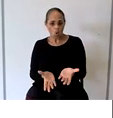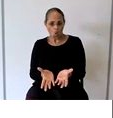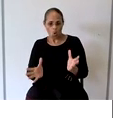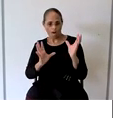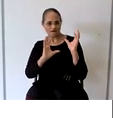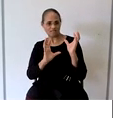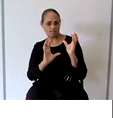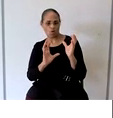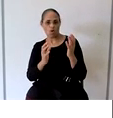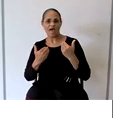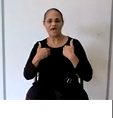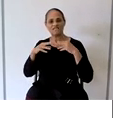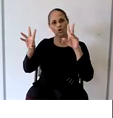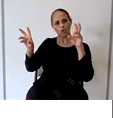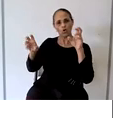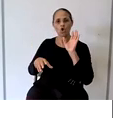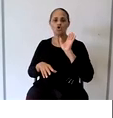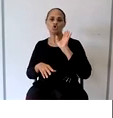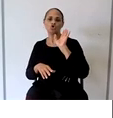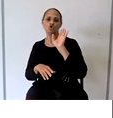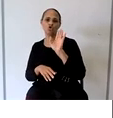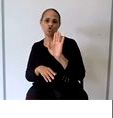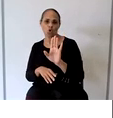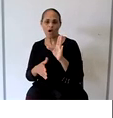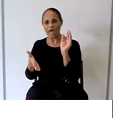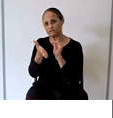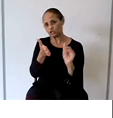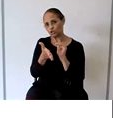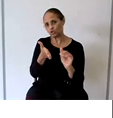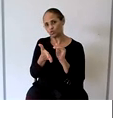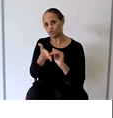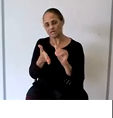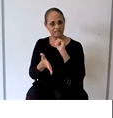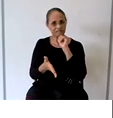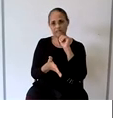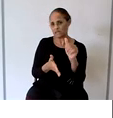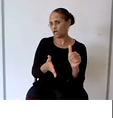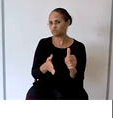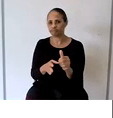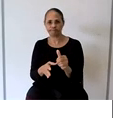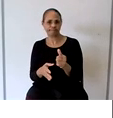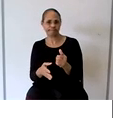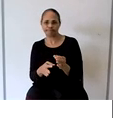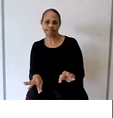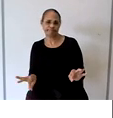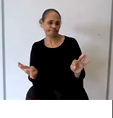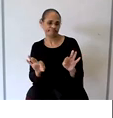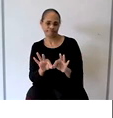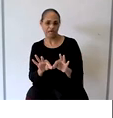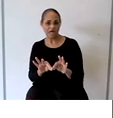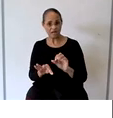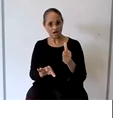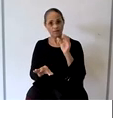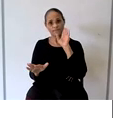and has the quote, your excuse is invalid. And the other picture is a young man